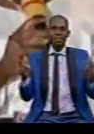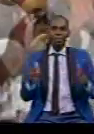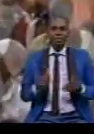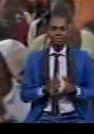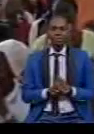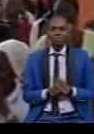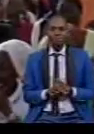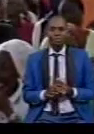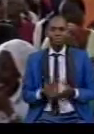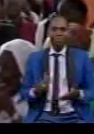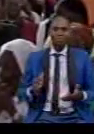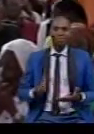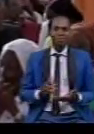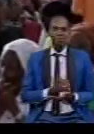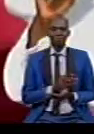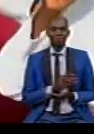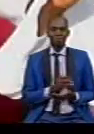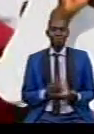believingly,